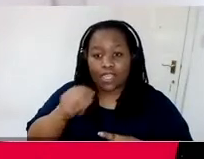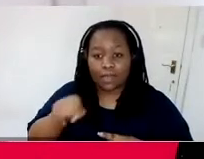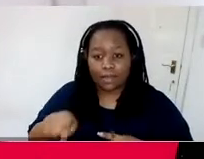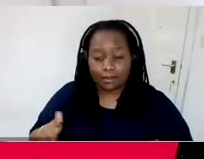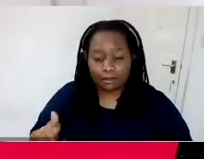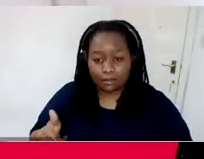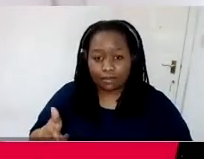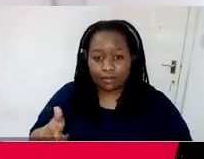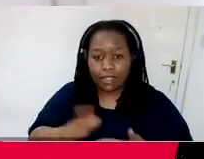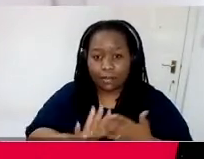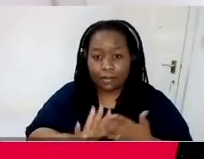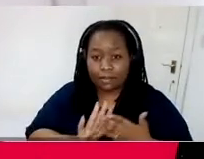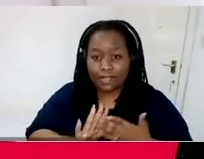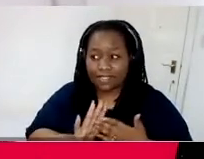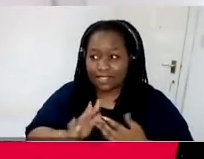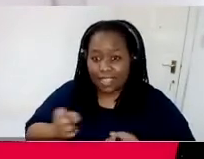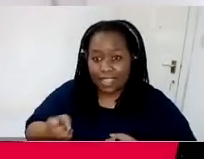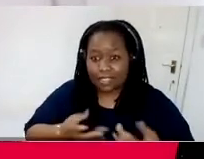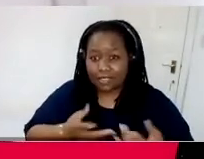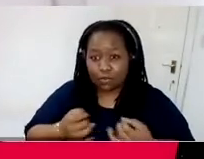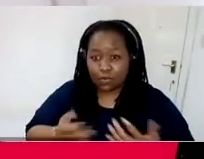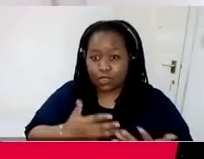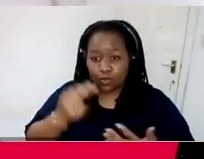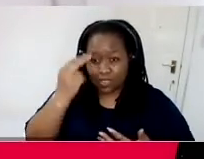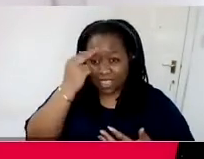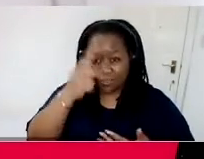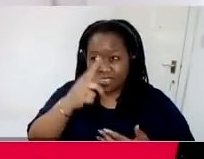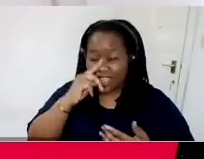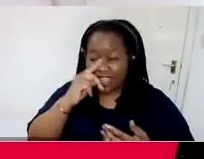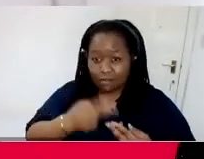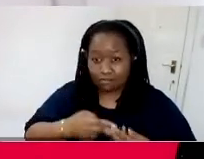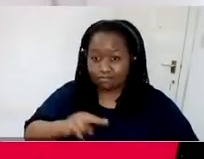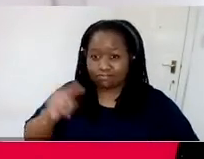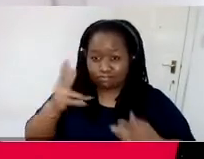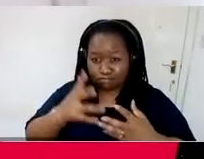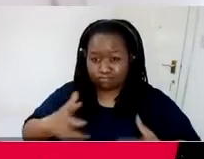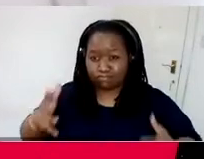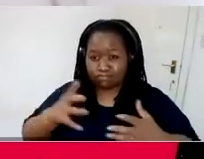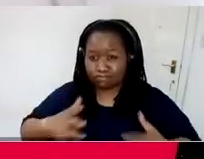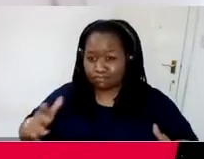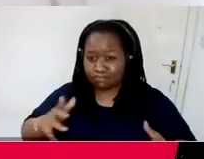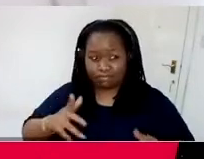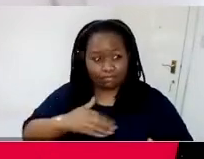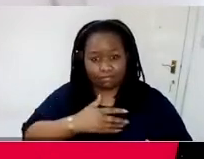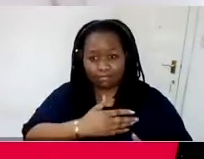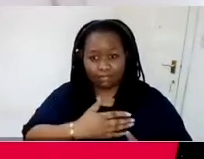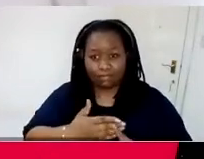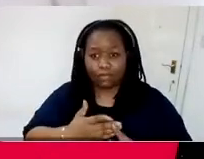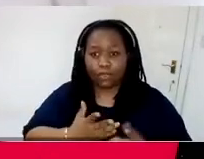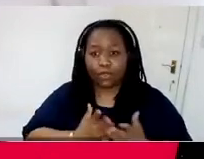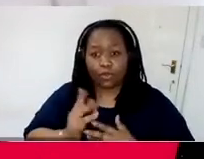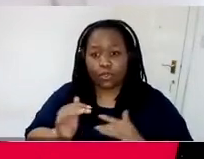coalition have increased massively over the duration of the war in Yemen.